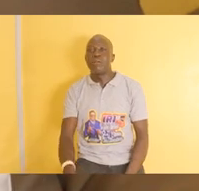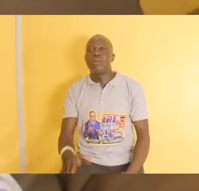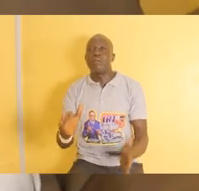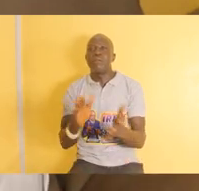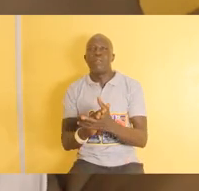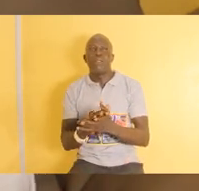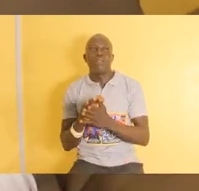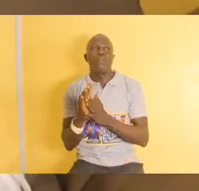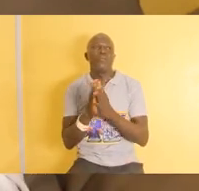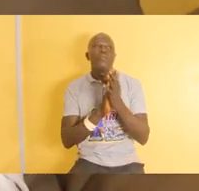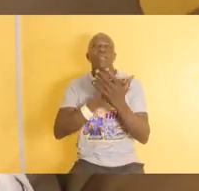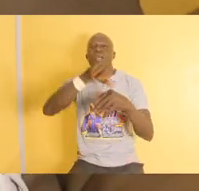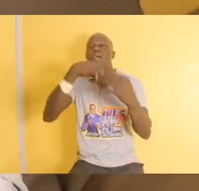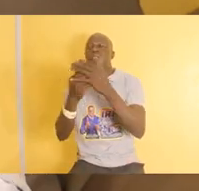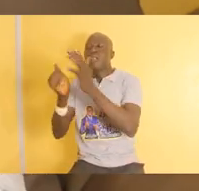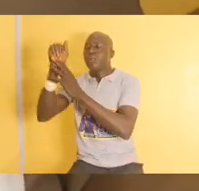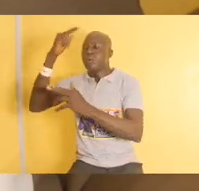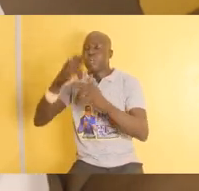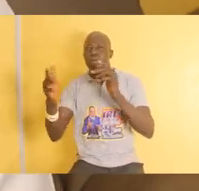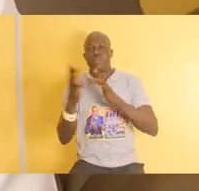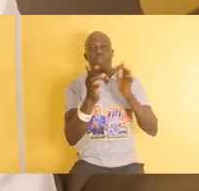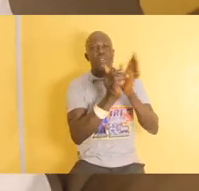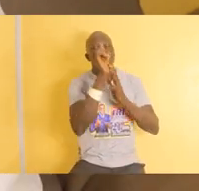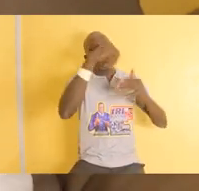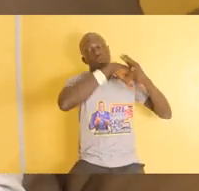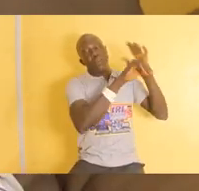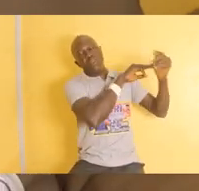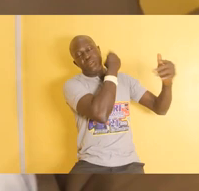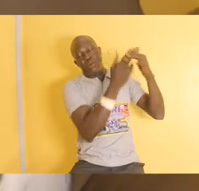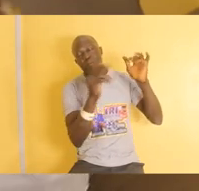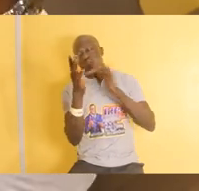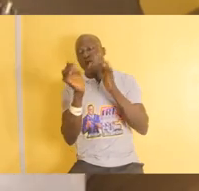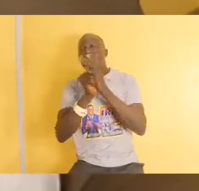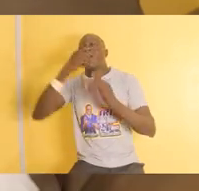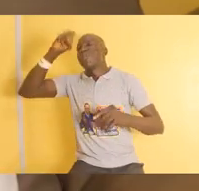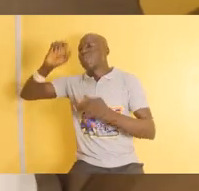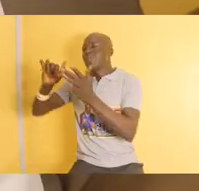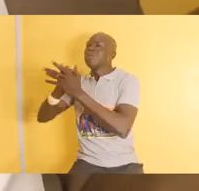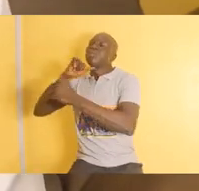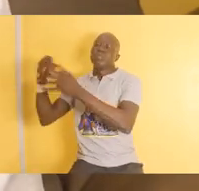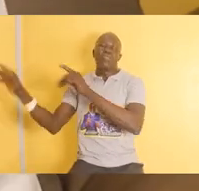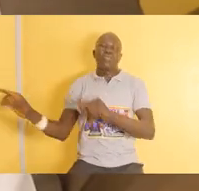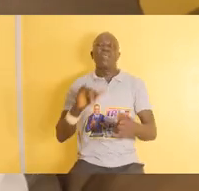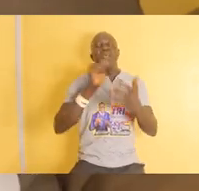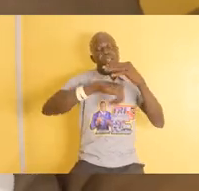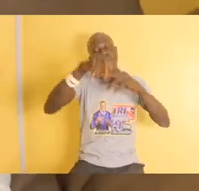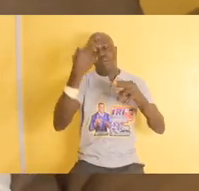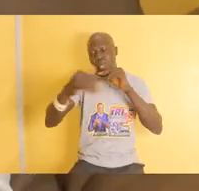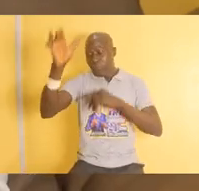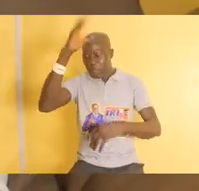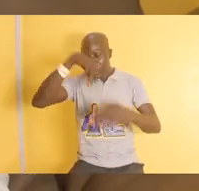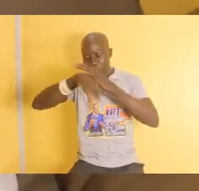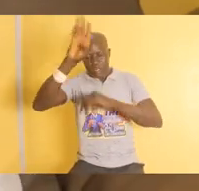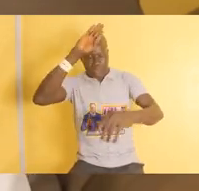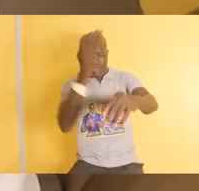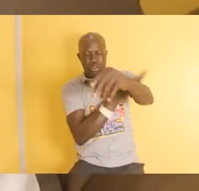olaru lauri abasende yaka suni binu da mata mo pase mi dawa ni un ko baba ati